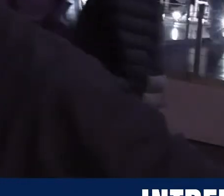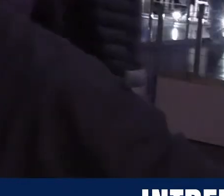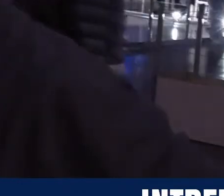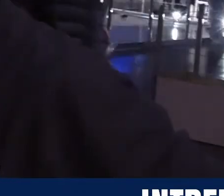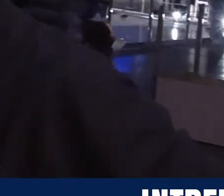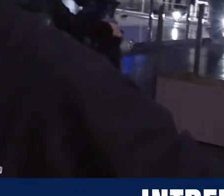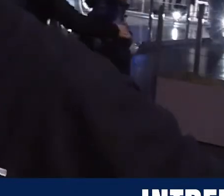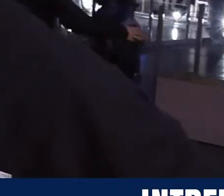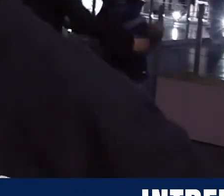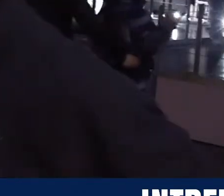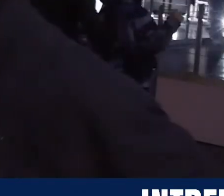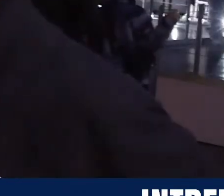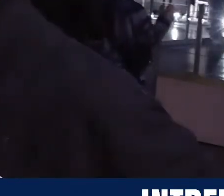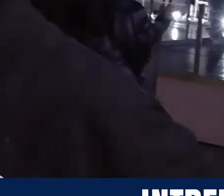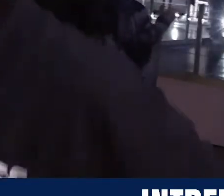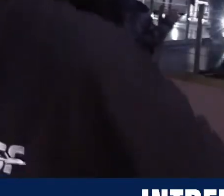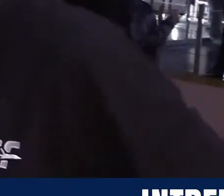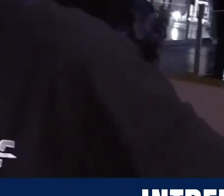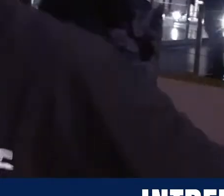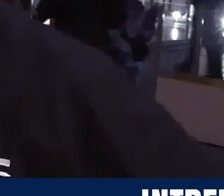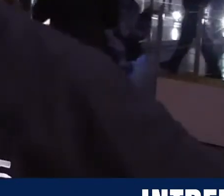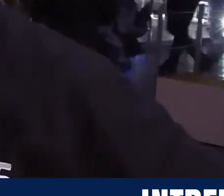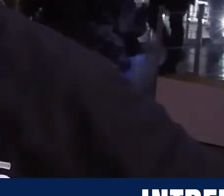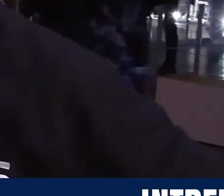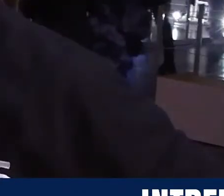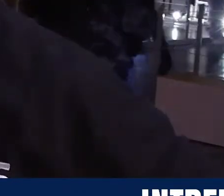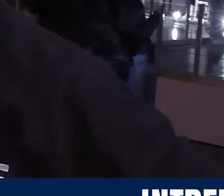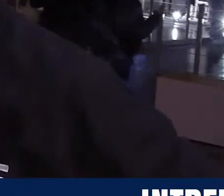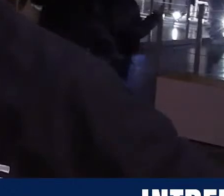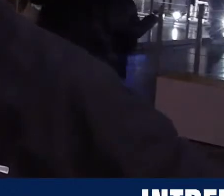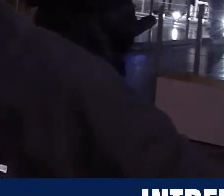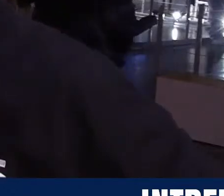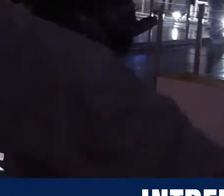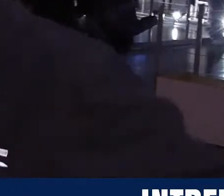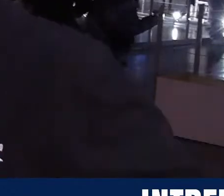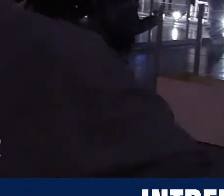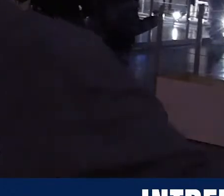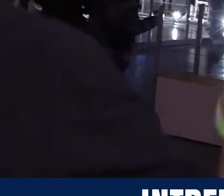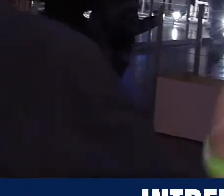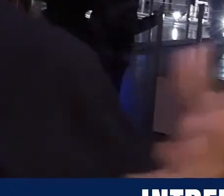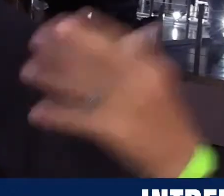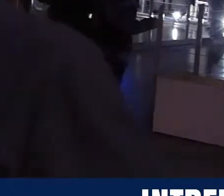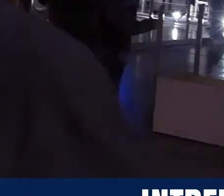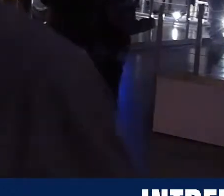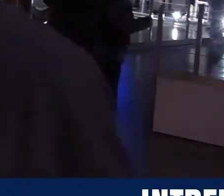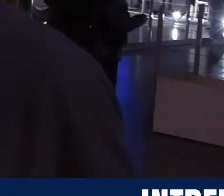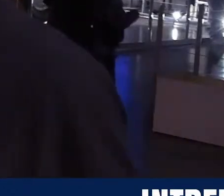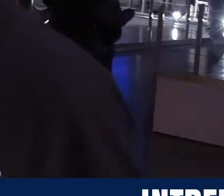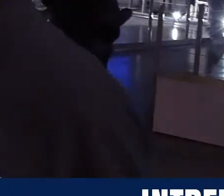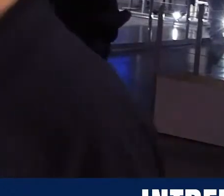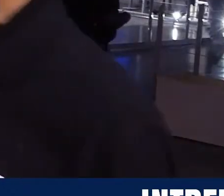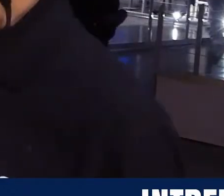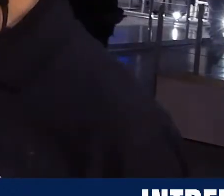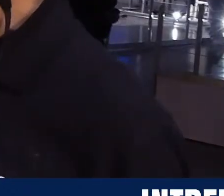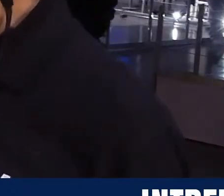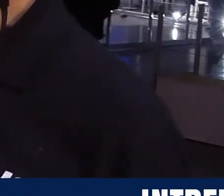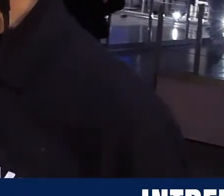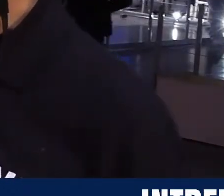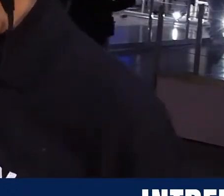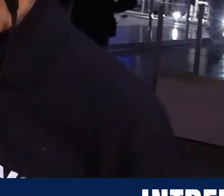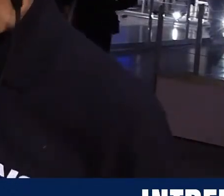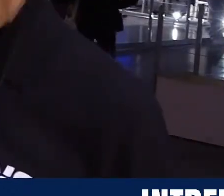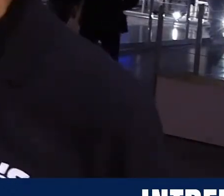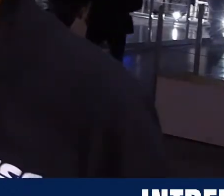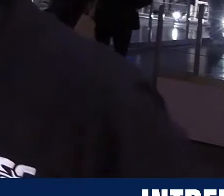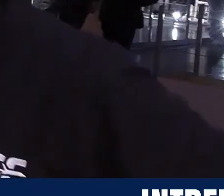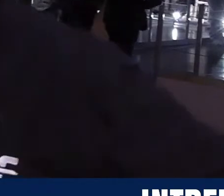this. Yeah. I feel like I just saw you here a couple months ago. You know, we're out here every chance we get. But this is Astronomy Night. Yes. It's actually a free night at the